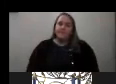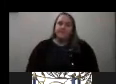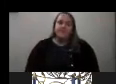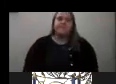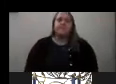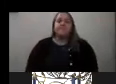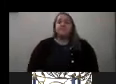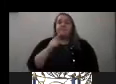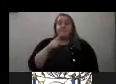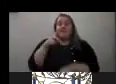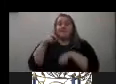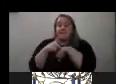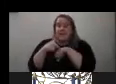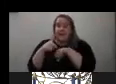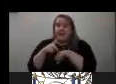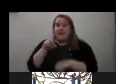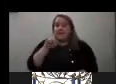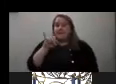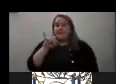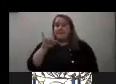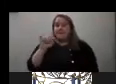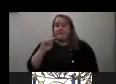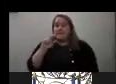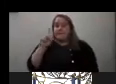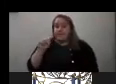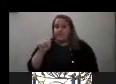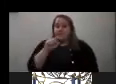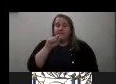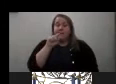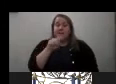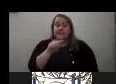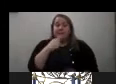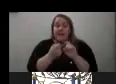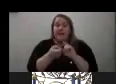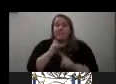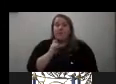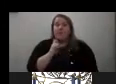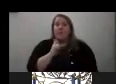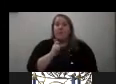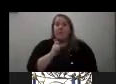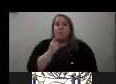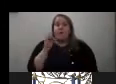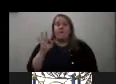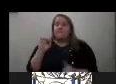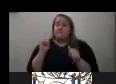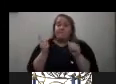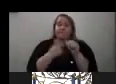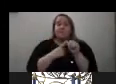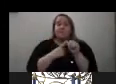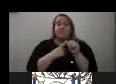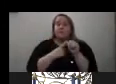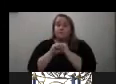Now this is diamonds. And diamonds was made out of one of the first stretch satins that